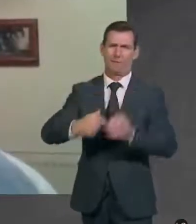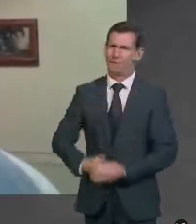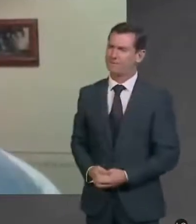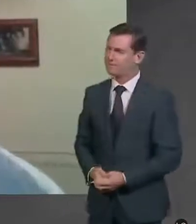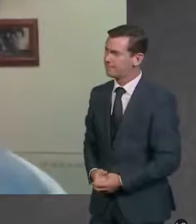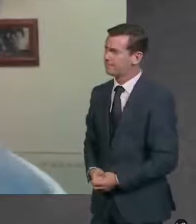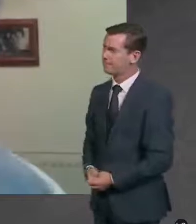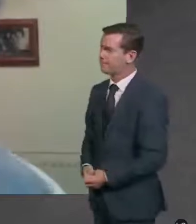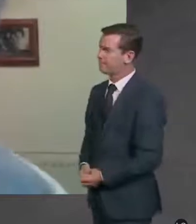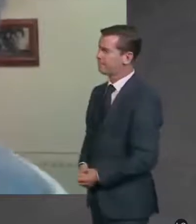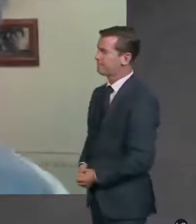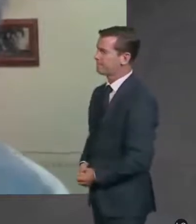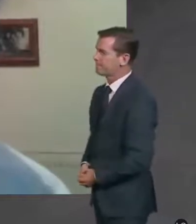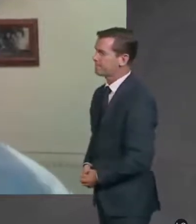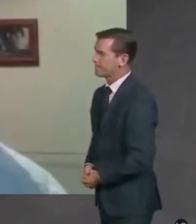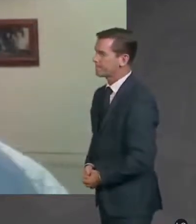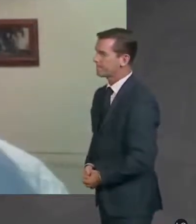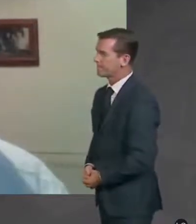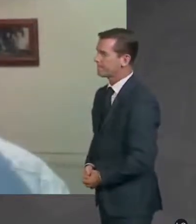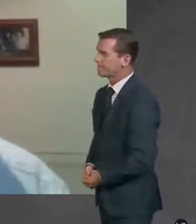Thank you very much, Prime Minister.